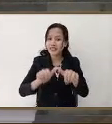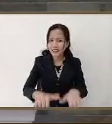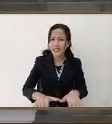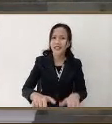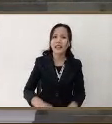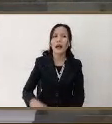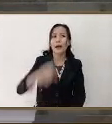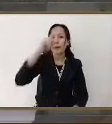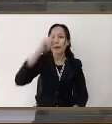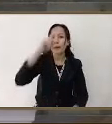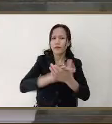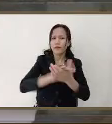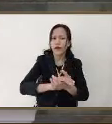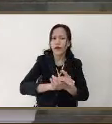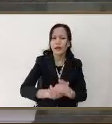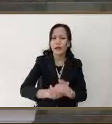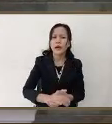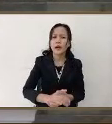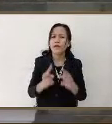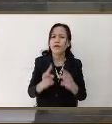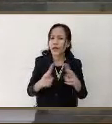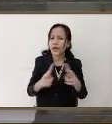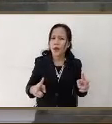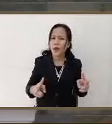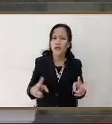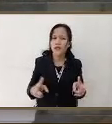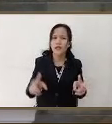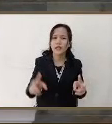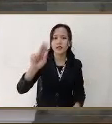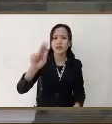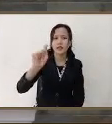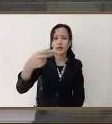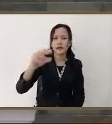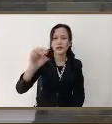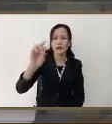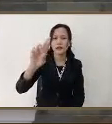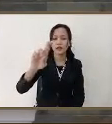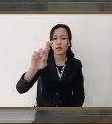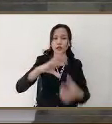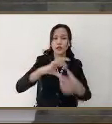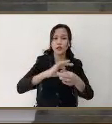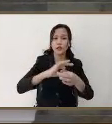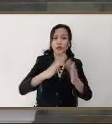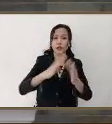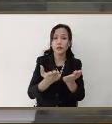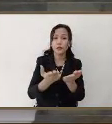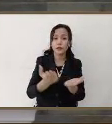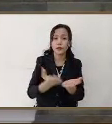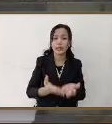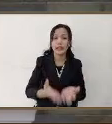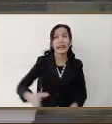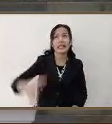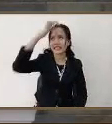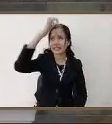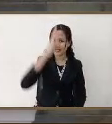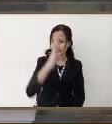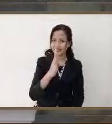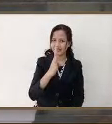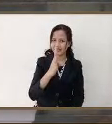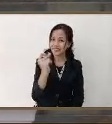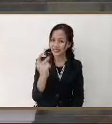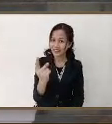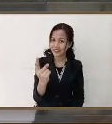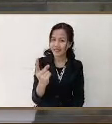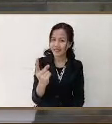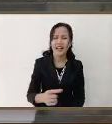God Himself. Alright, so pinag-usapan po natin at yung 1 Samuel, and pinaka nilalaman ng